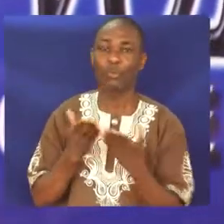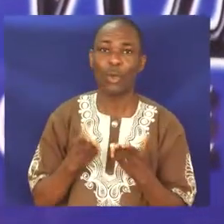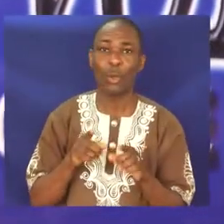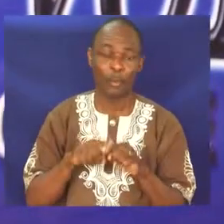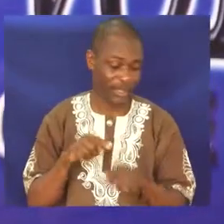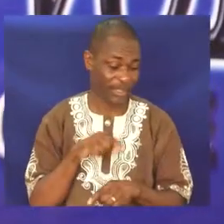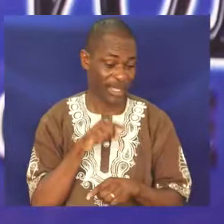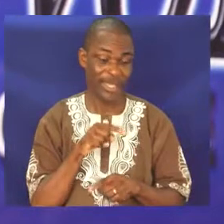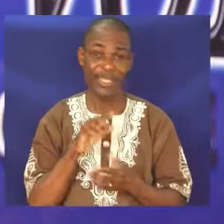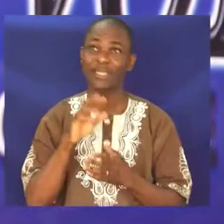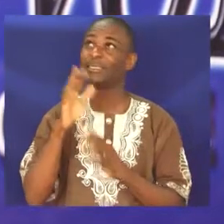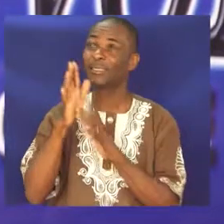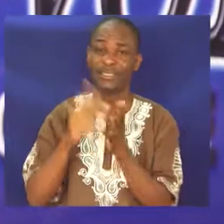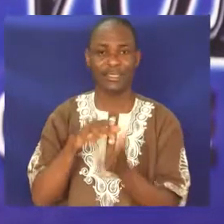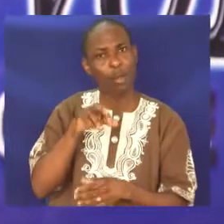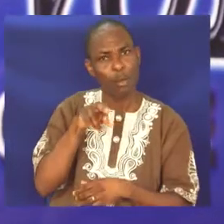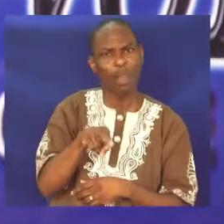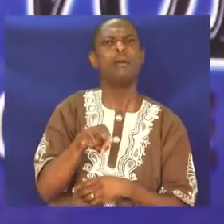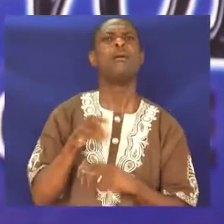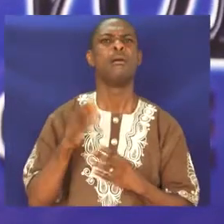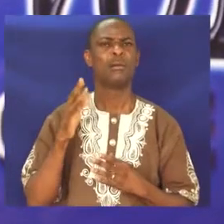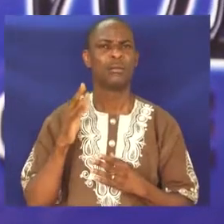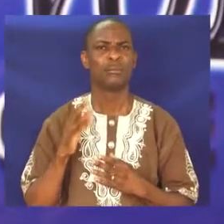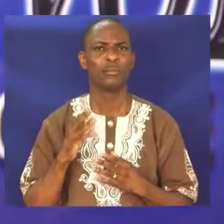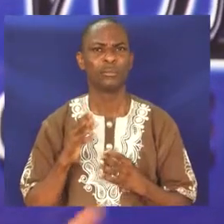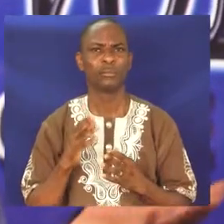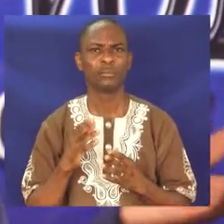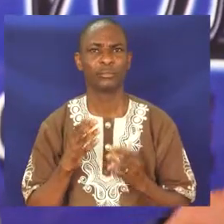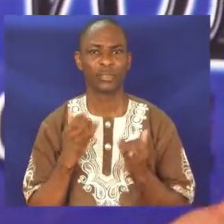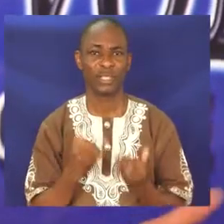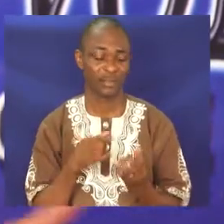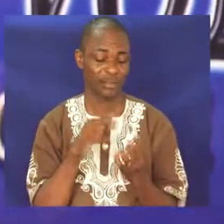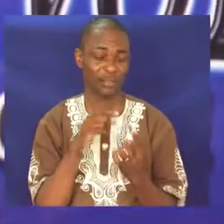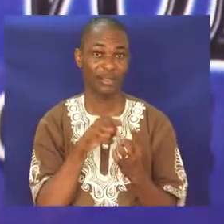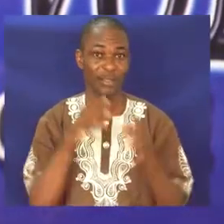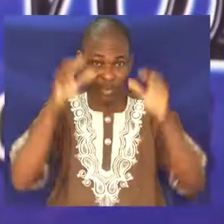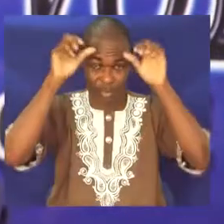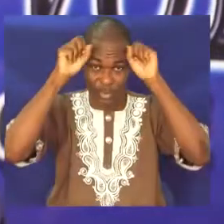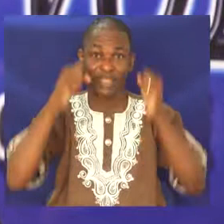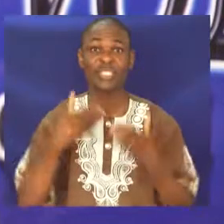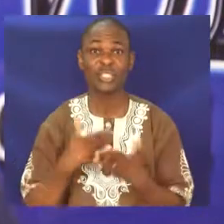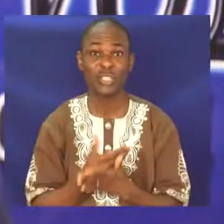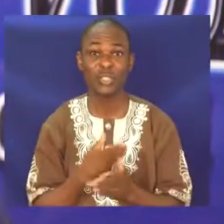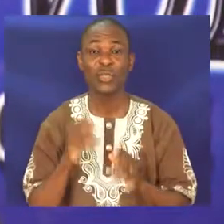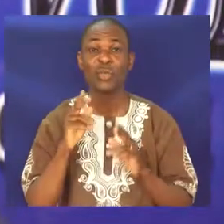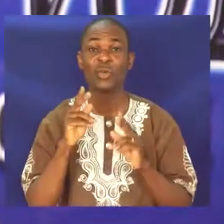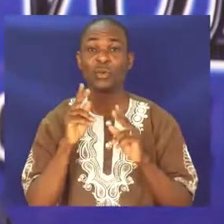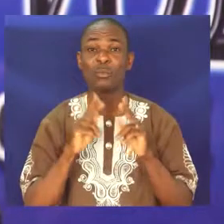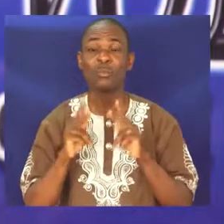became the right hand man of the Lord Jesus. Is he an equivu ado abe mo amu ni abri amo presa mo